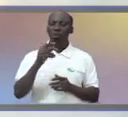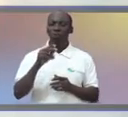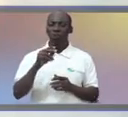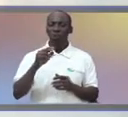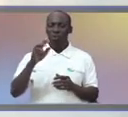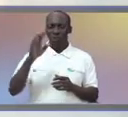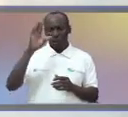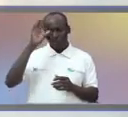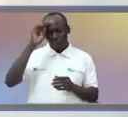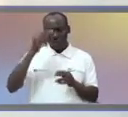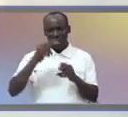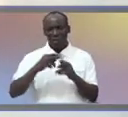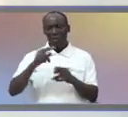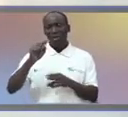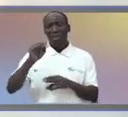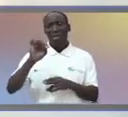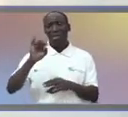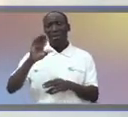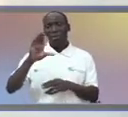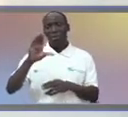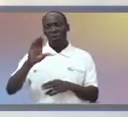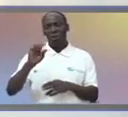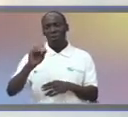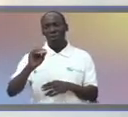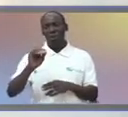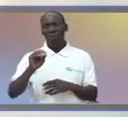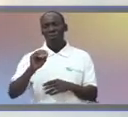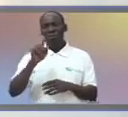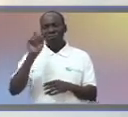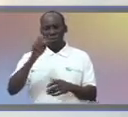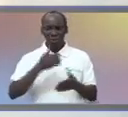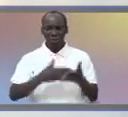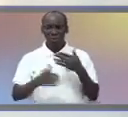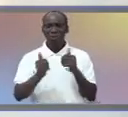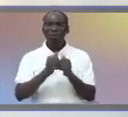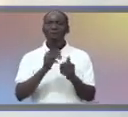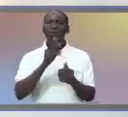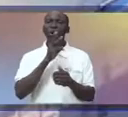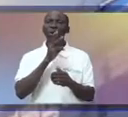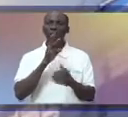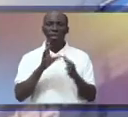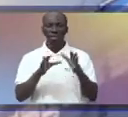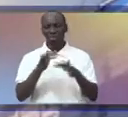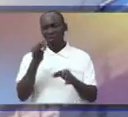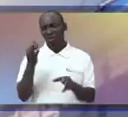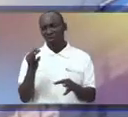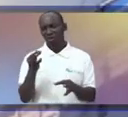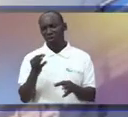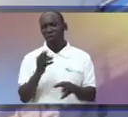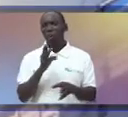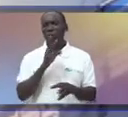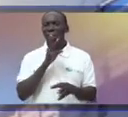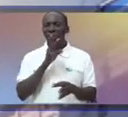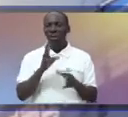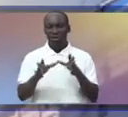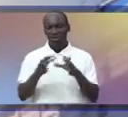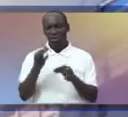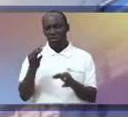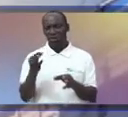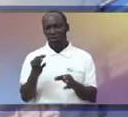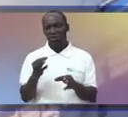nti ɔka nneɛma mmienu na honhom mu deɛ koraa a ɛbɔ w' asu ne sɛ nyankopɔn asɛm john